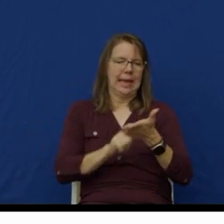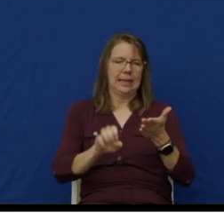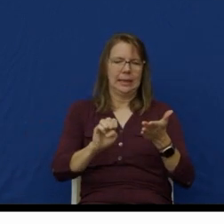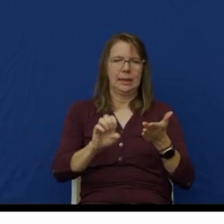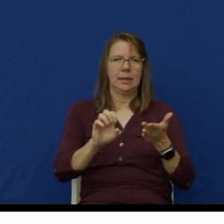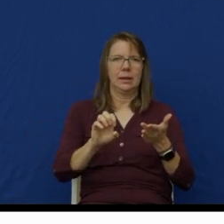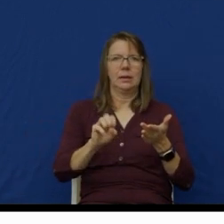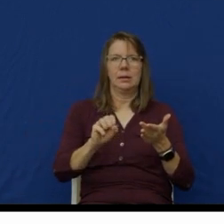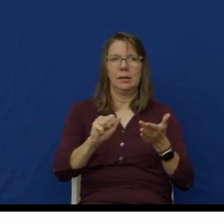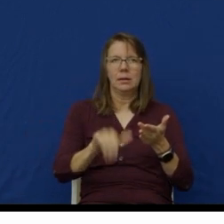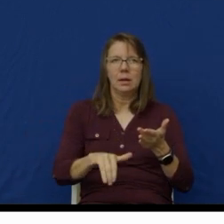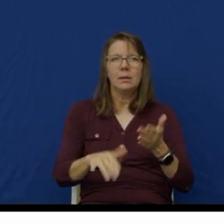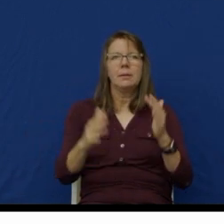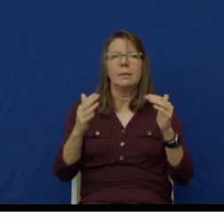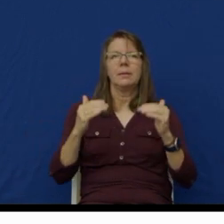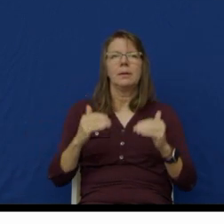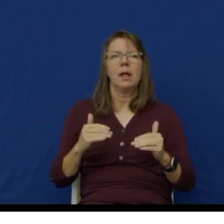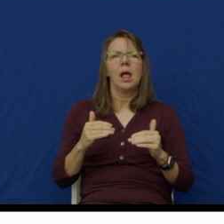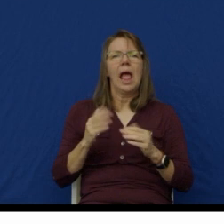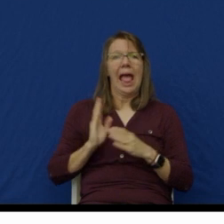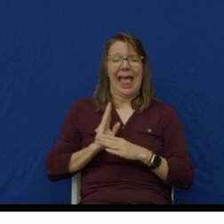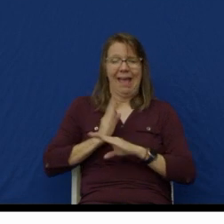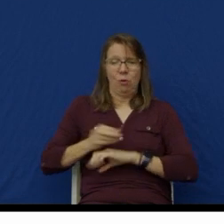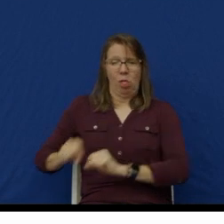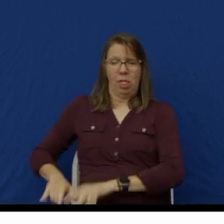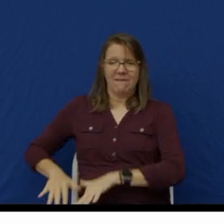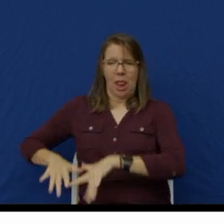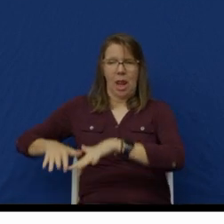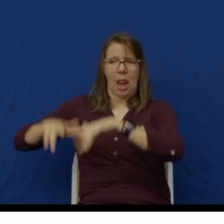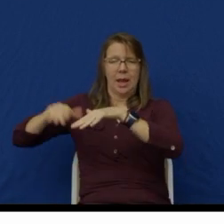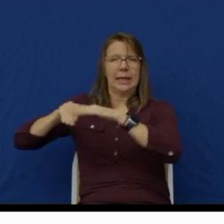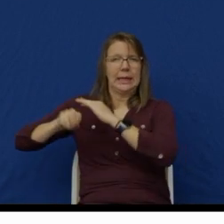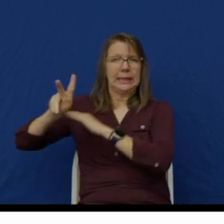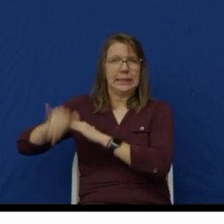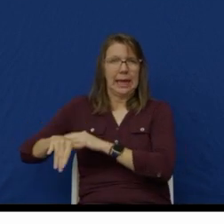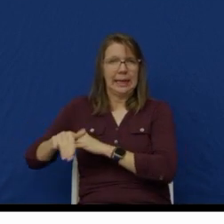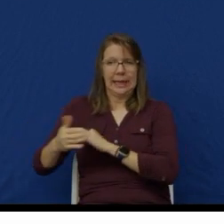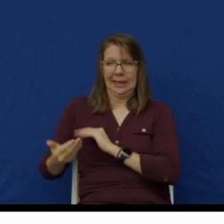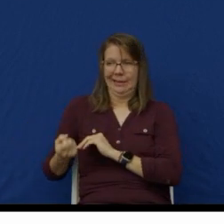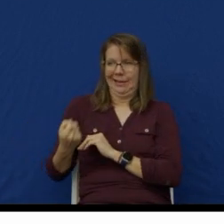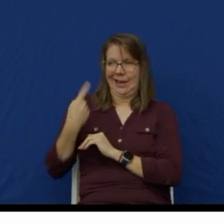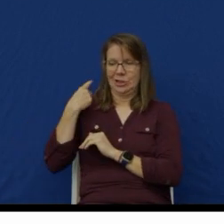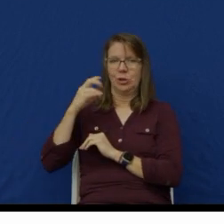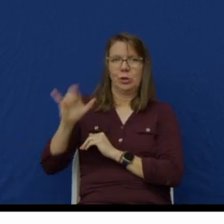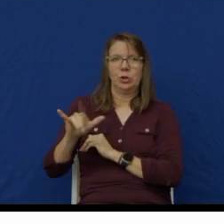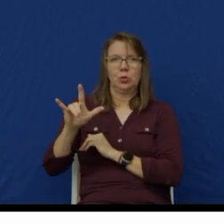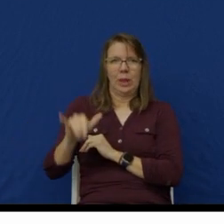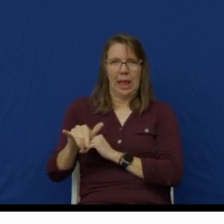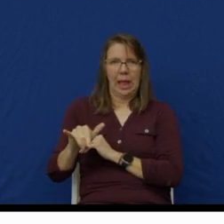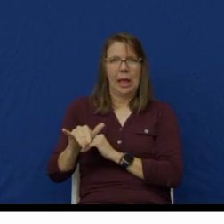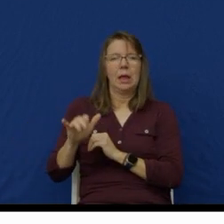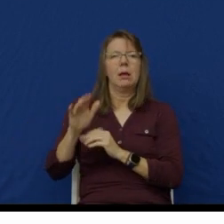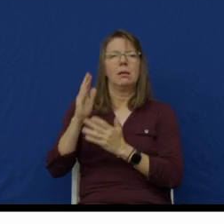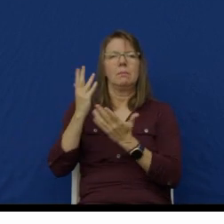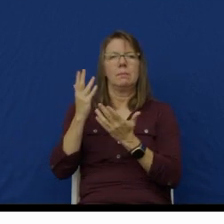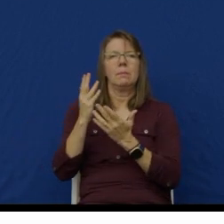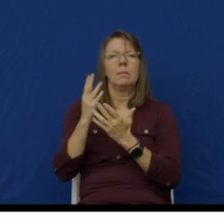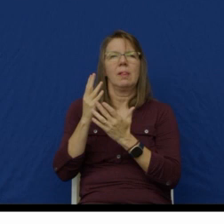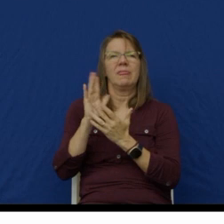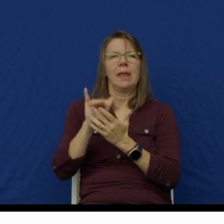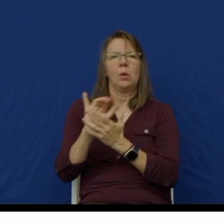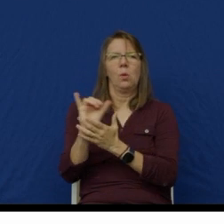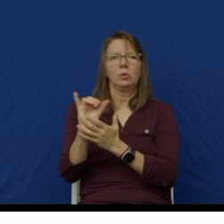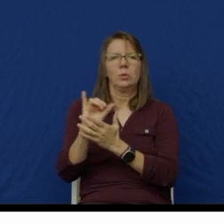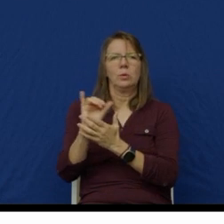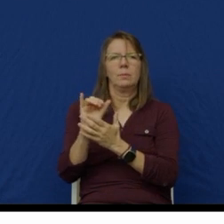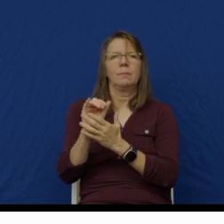community after the flooding of last July. So Student Advisory Council was one of the award winners, along with, you may